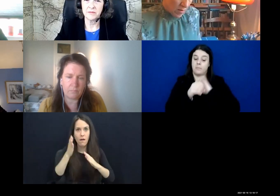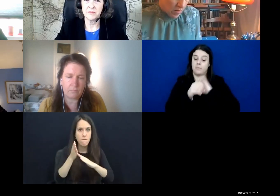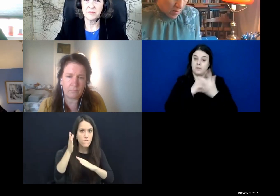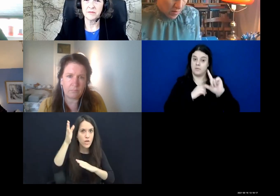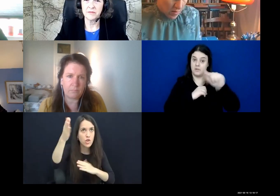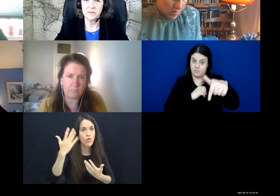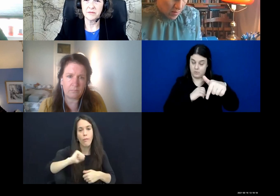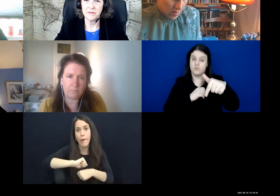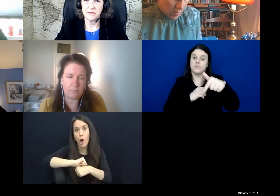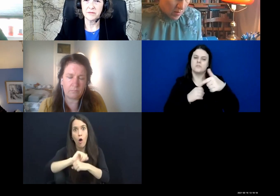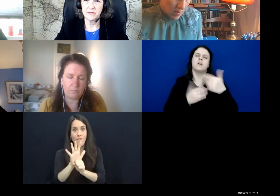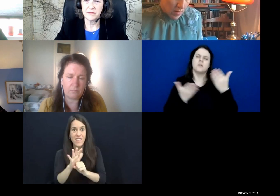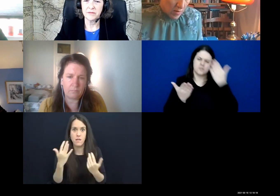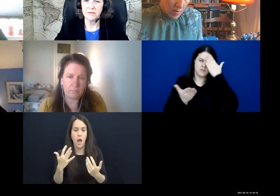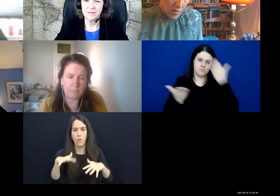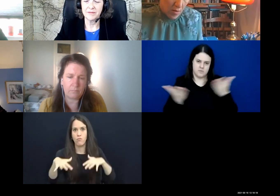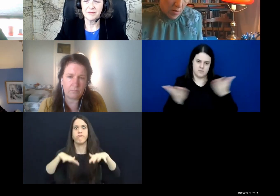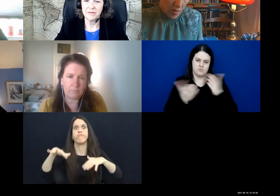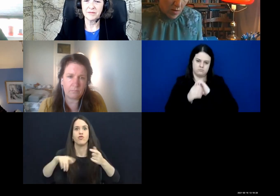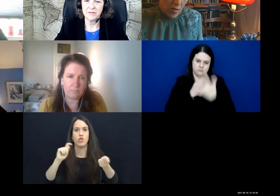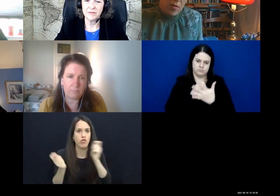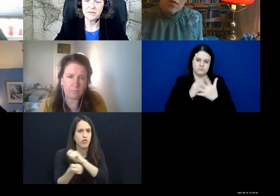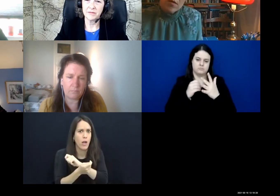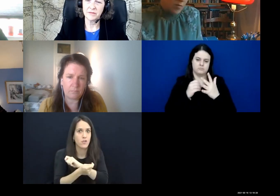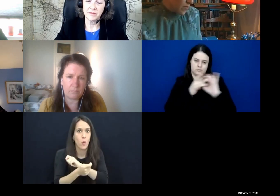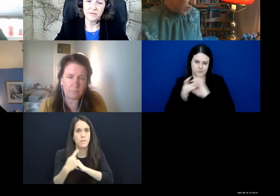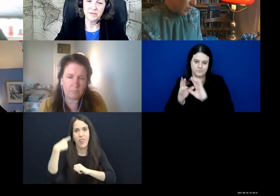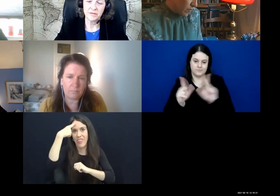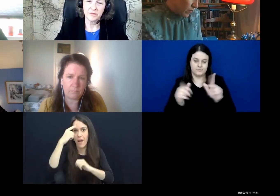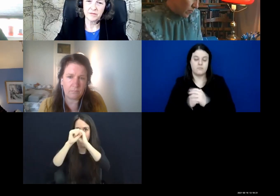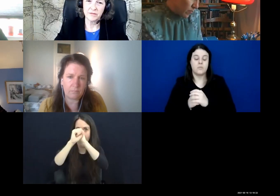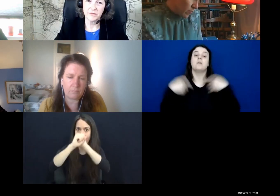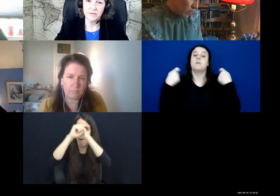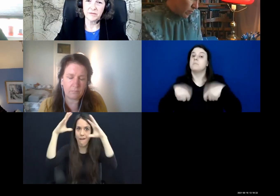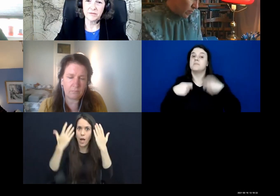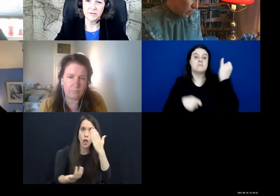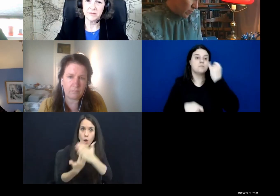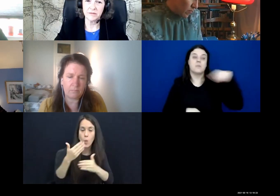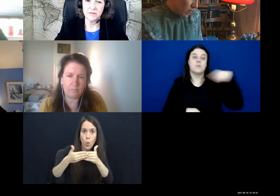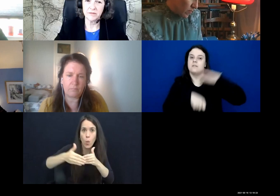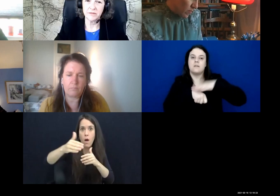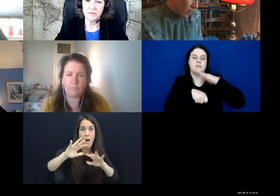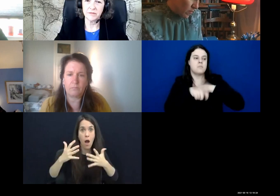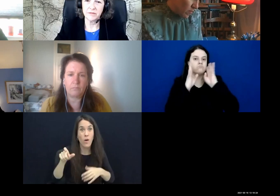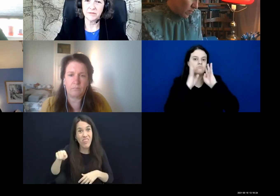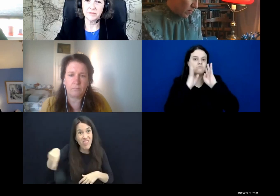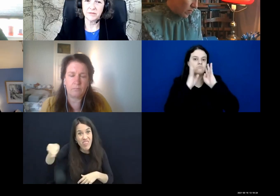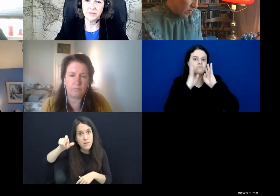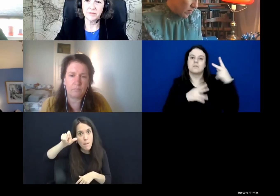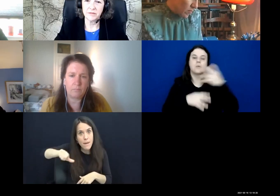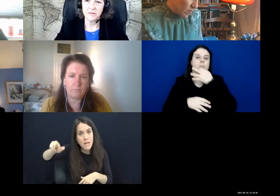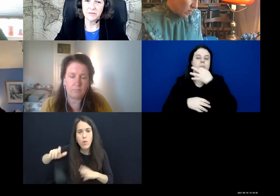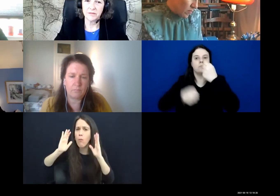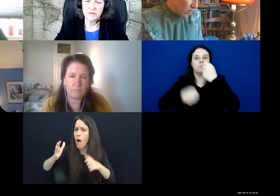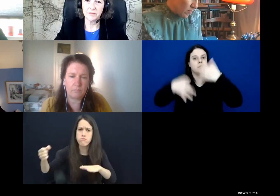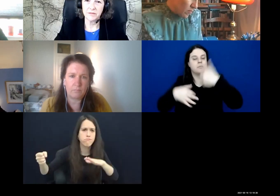COVID context rather, you know, it's essential that these voices are front and center as part of the